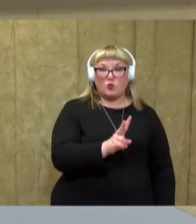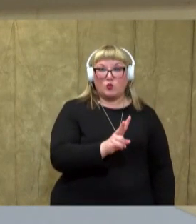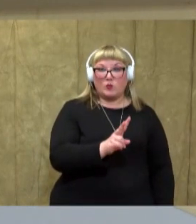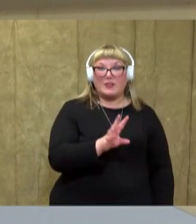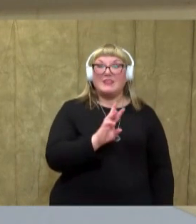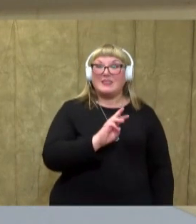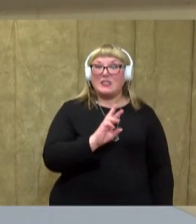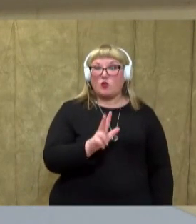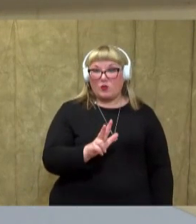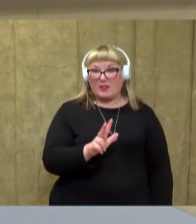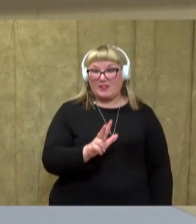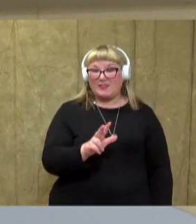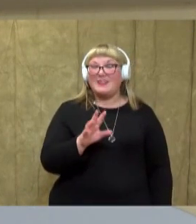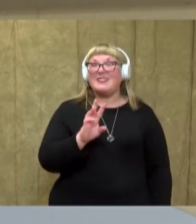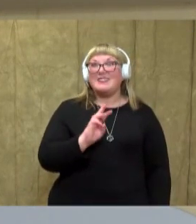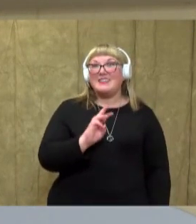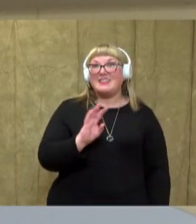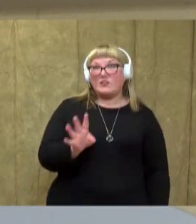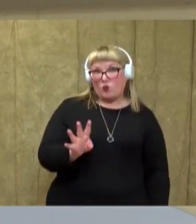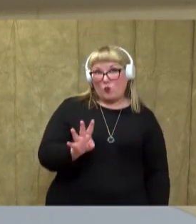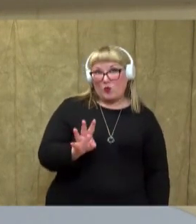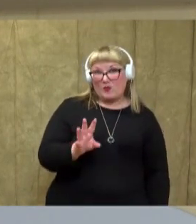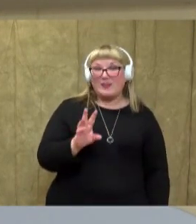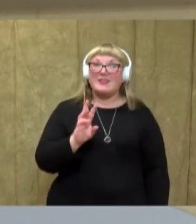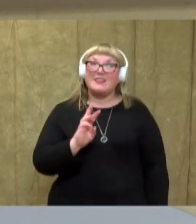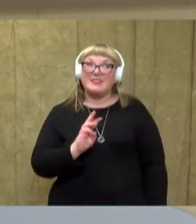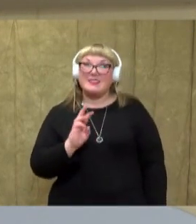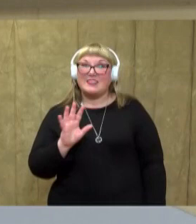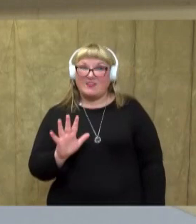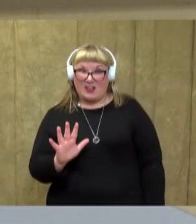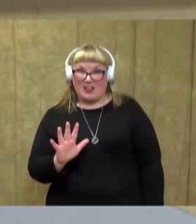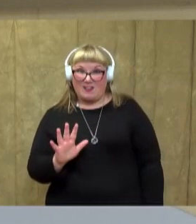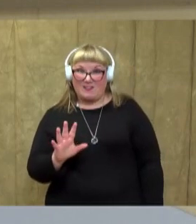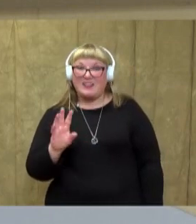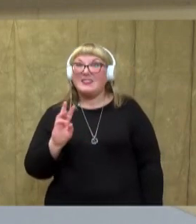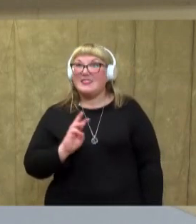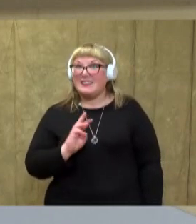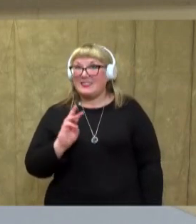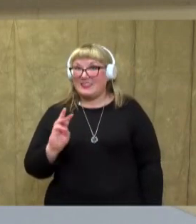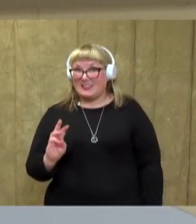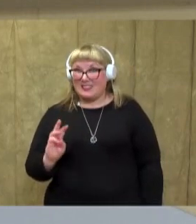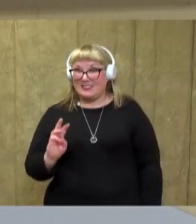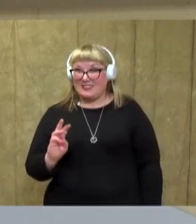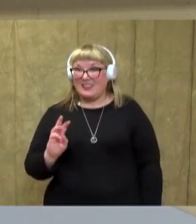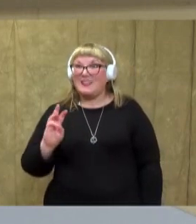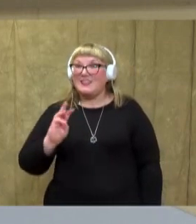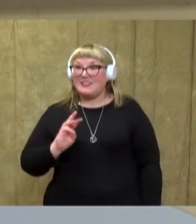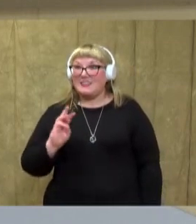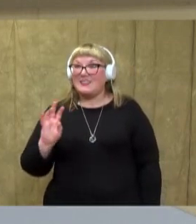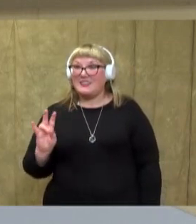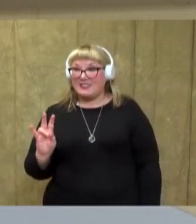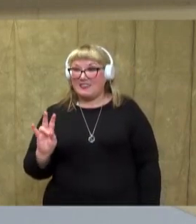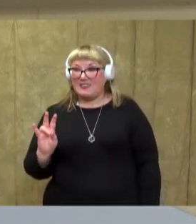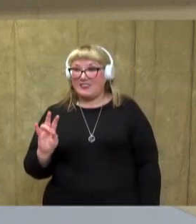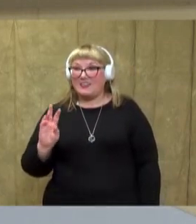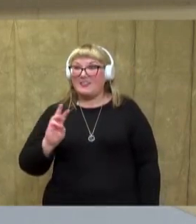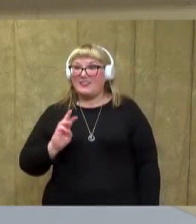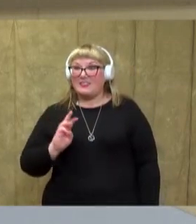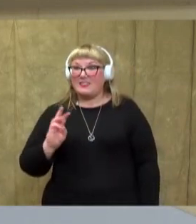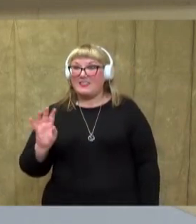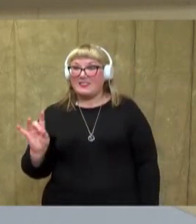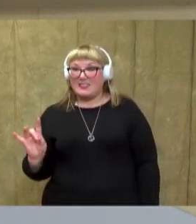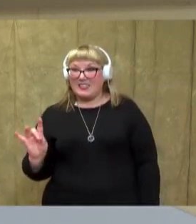62, 63, 64, 65, 66,